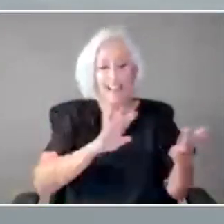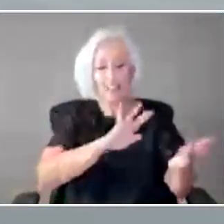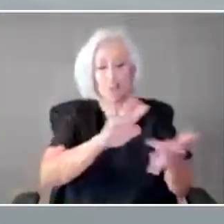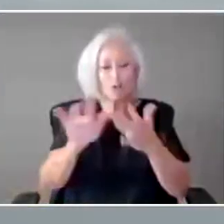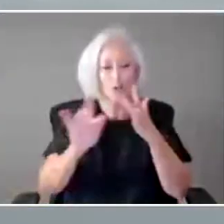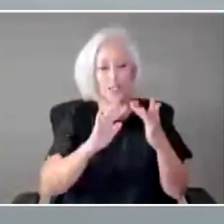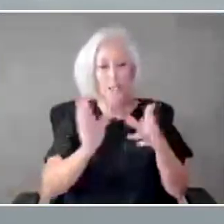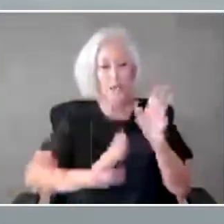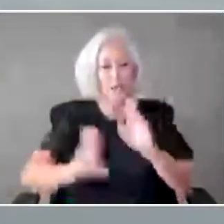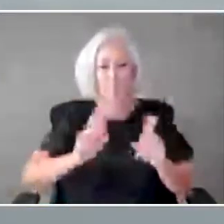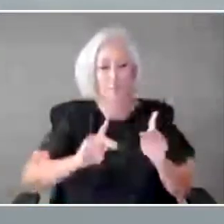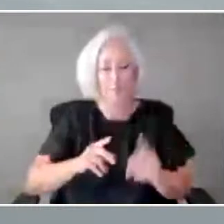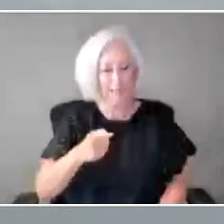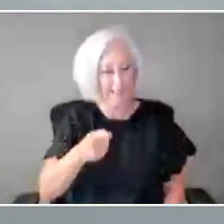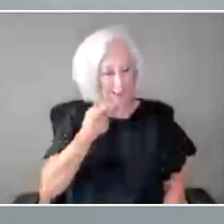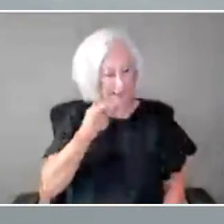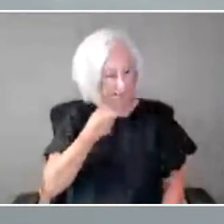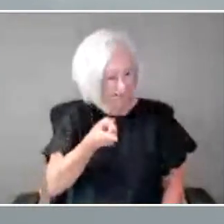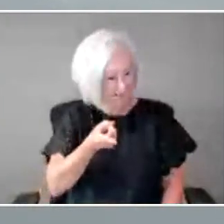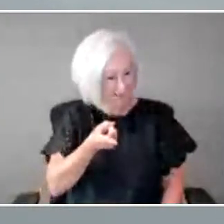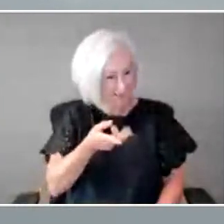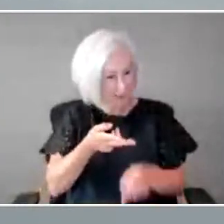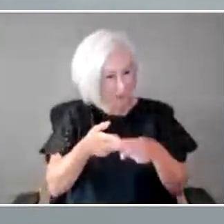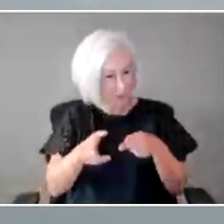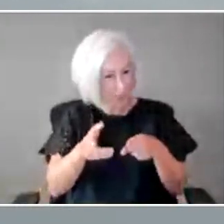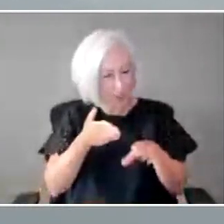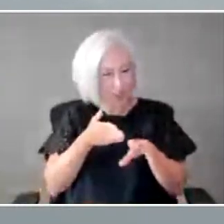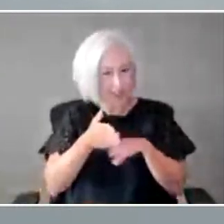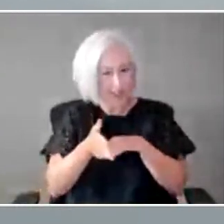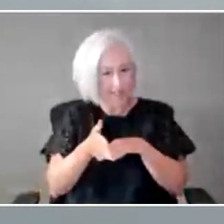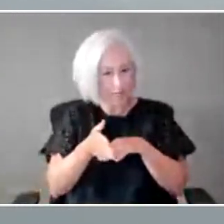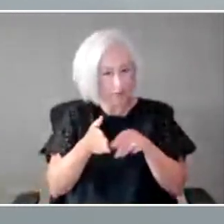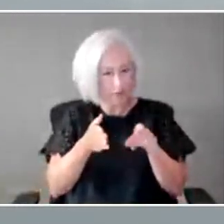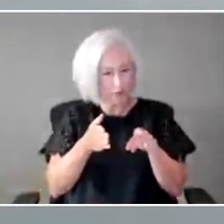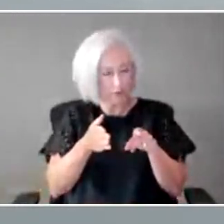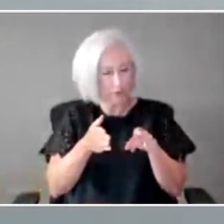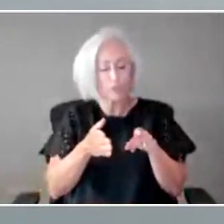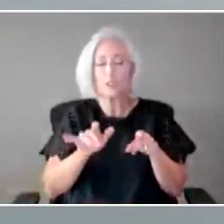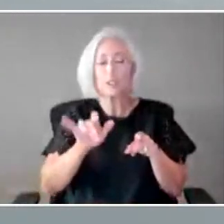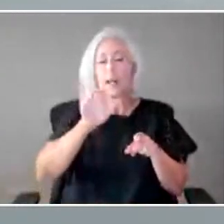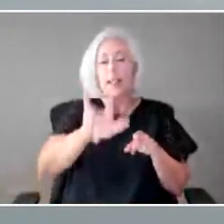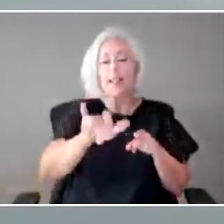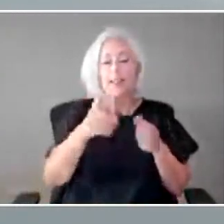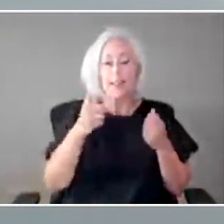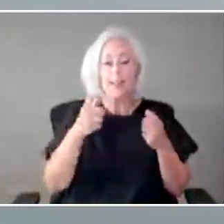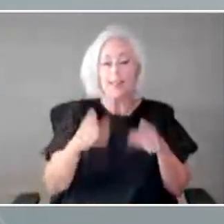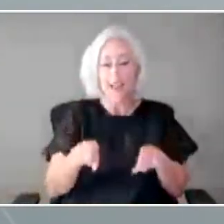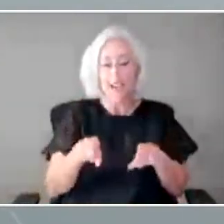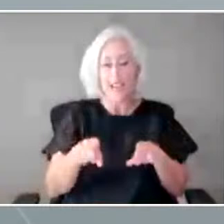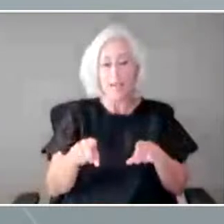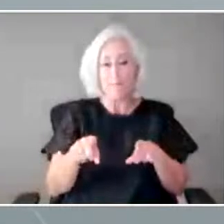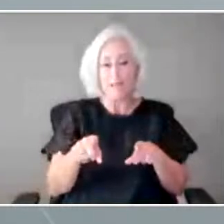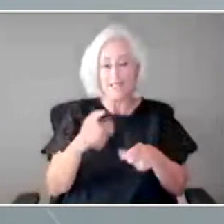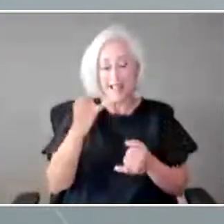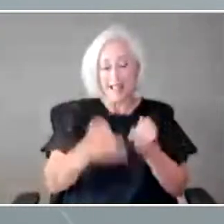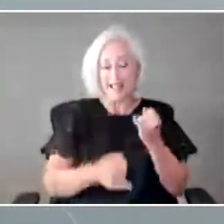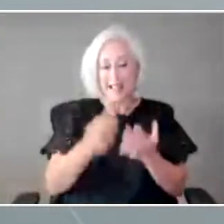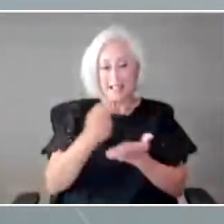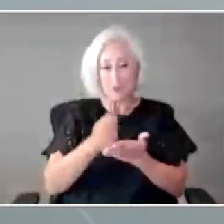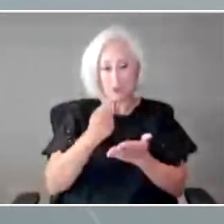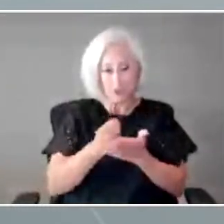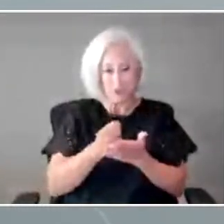this wasn't too long after. This was done like my last treatment. It was right before my last